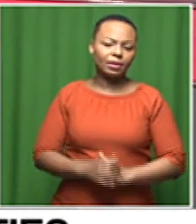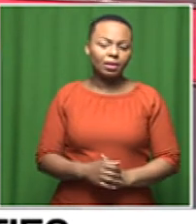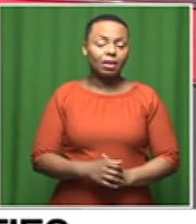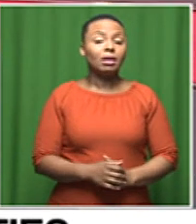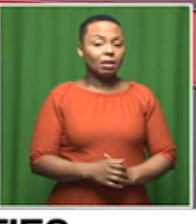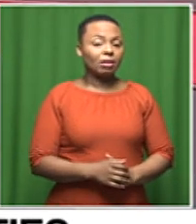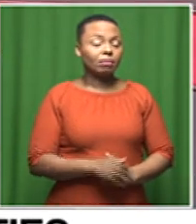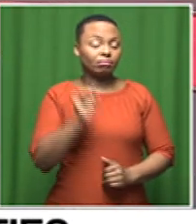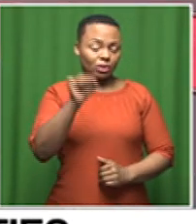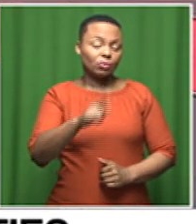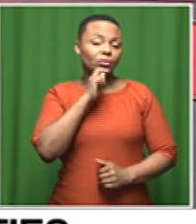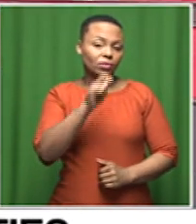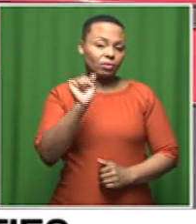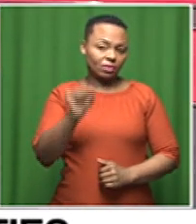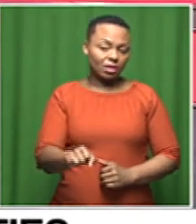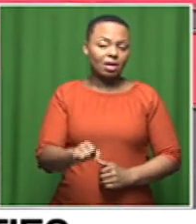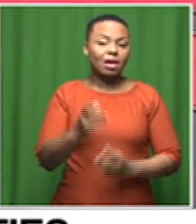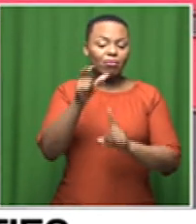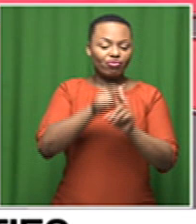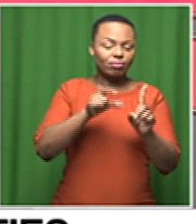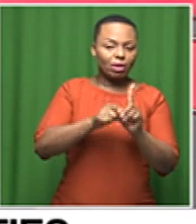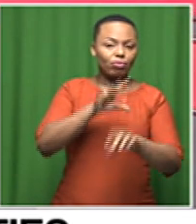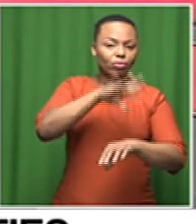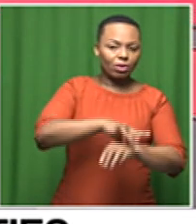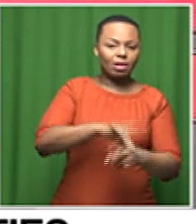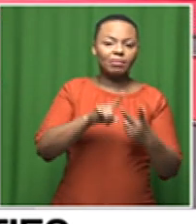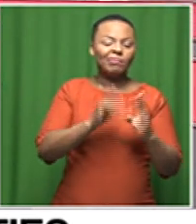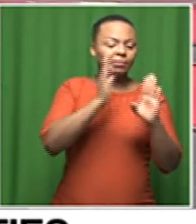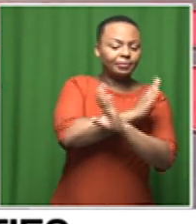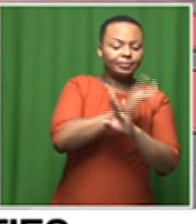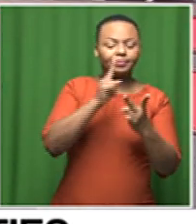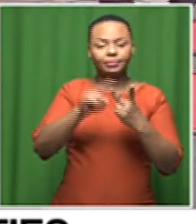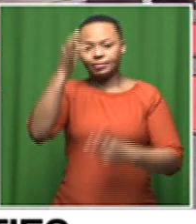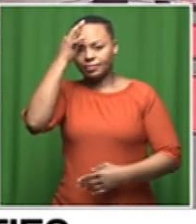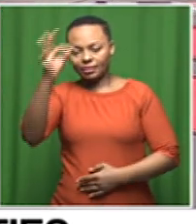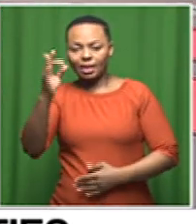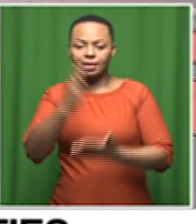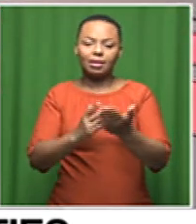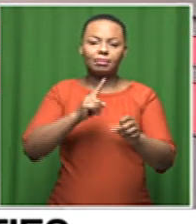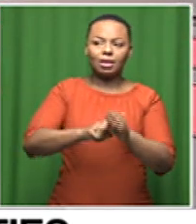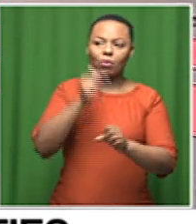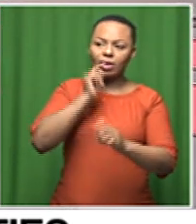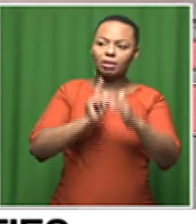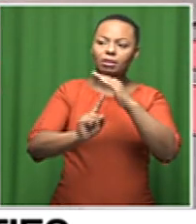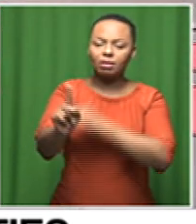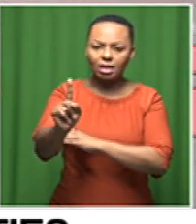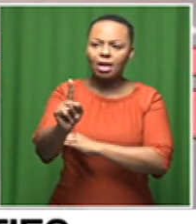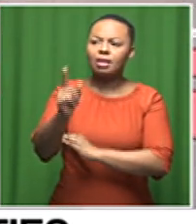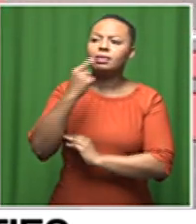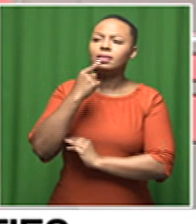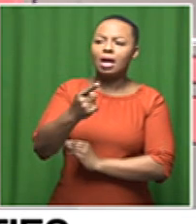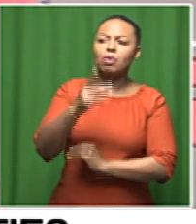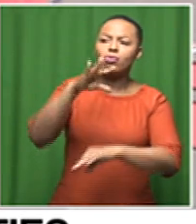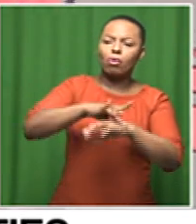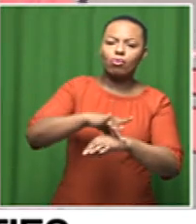saying, Dr. McKay, the fact that patients, private as well in public, find themselves in a situation where they get this diagnosis, but no one really ever